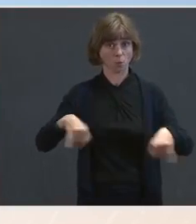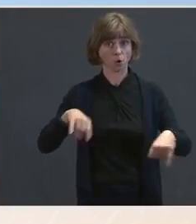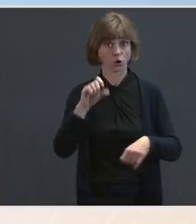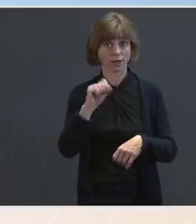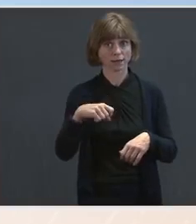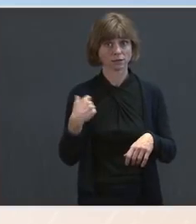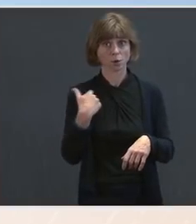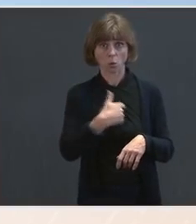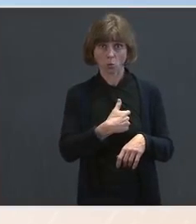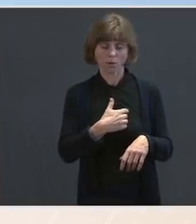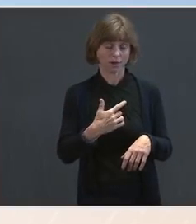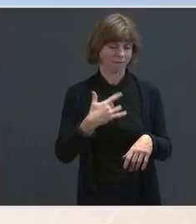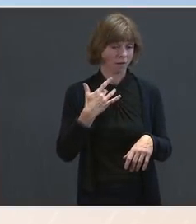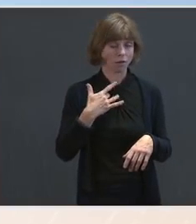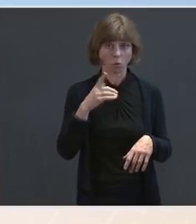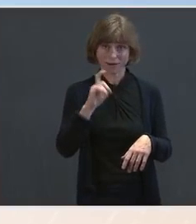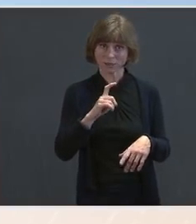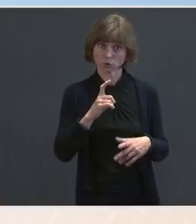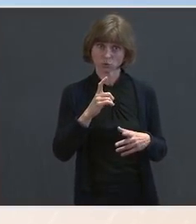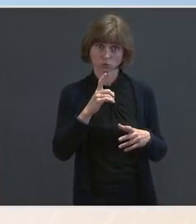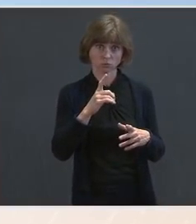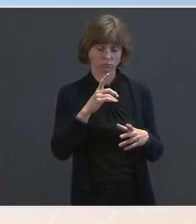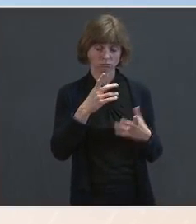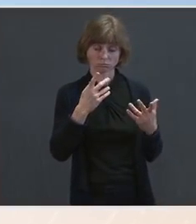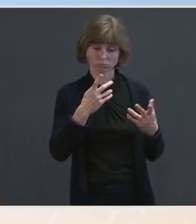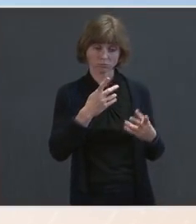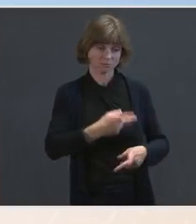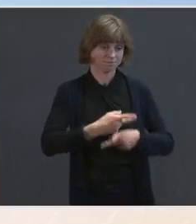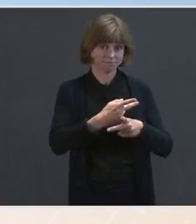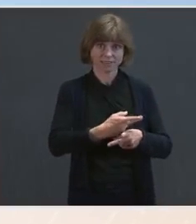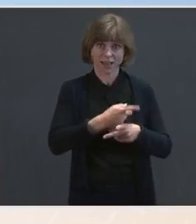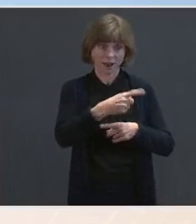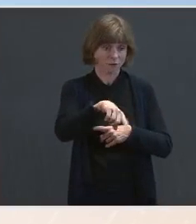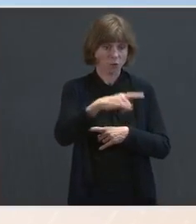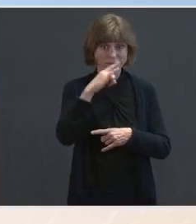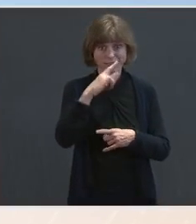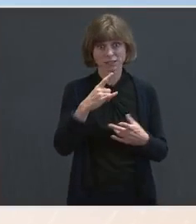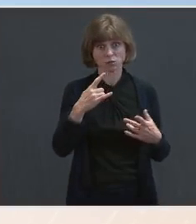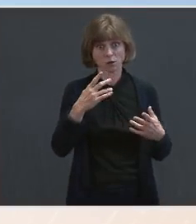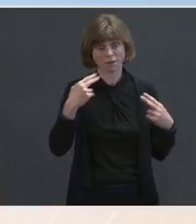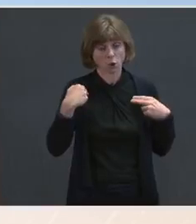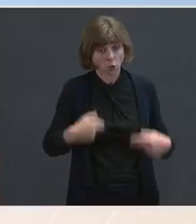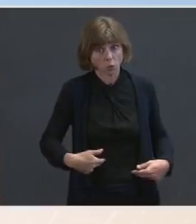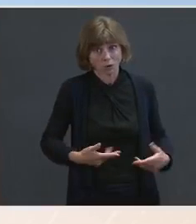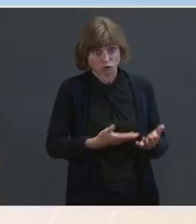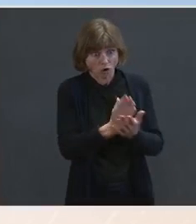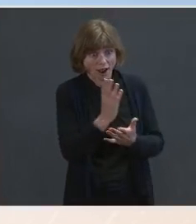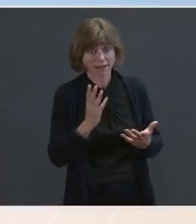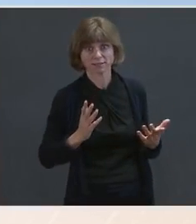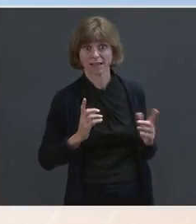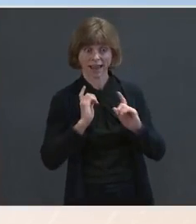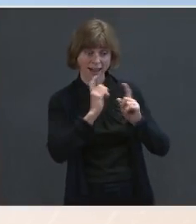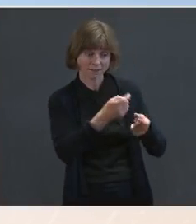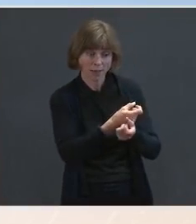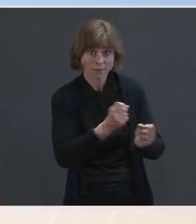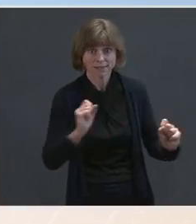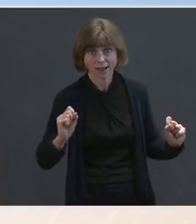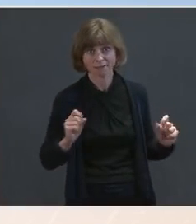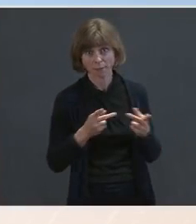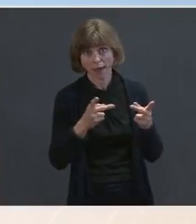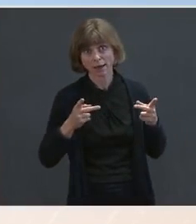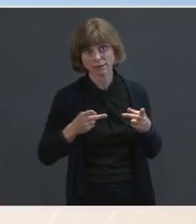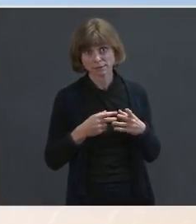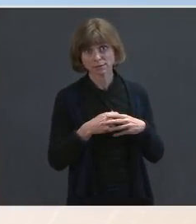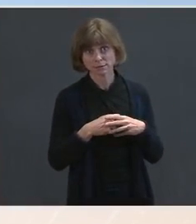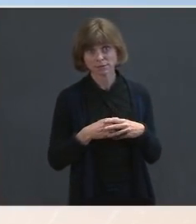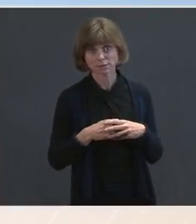treat these kids with humanity and ensure that they have a safe place to be. Well, I don't have anything to preview for you in terms